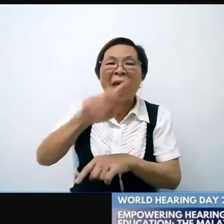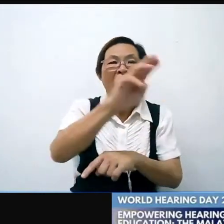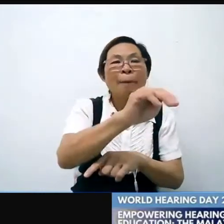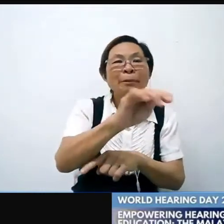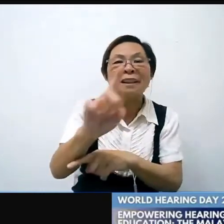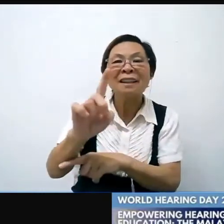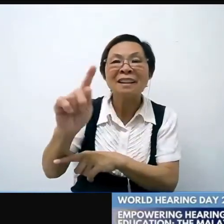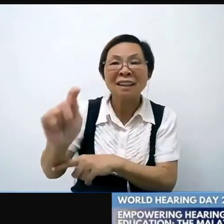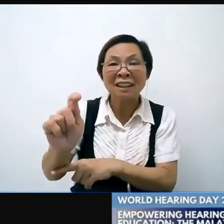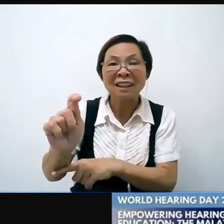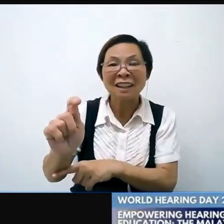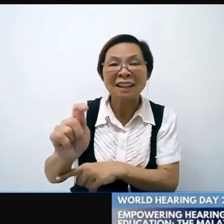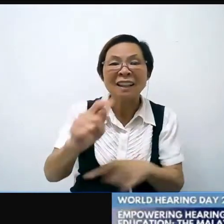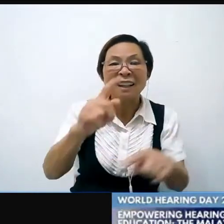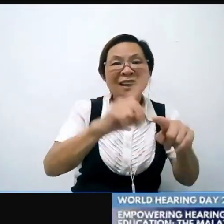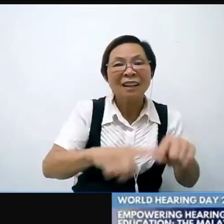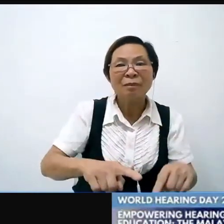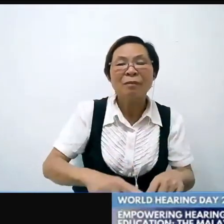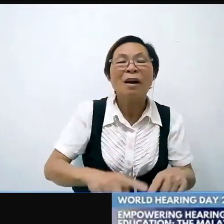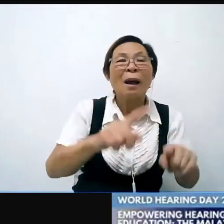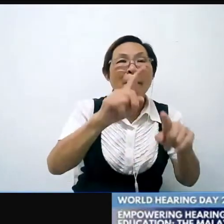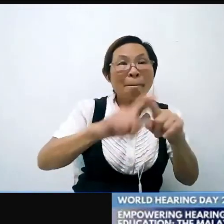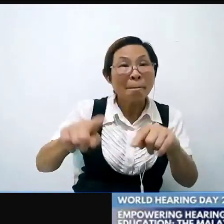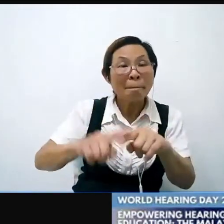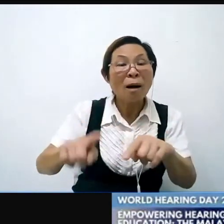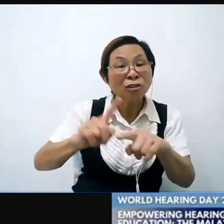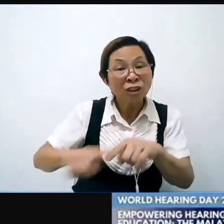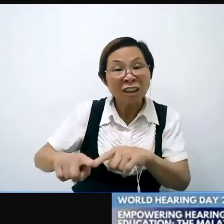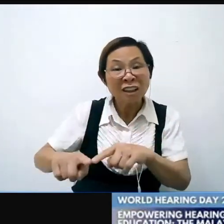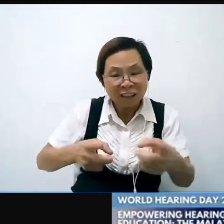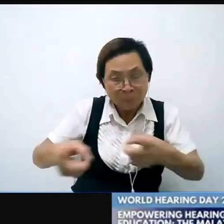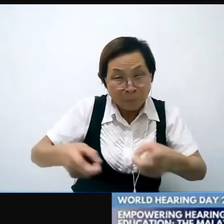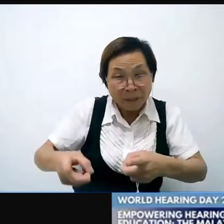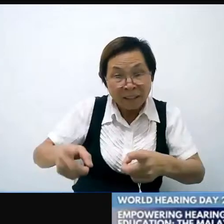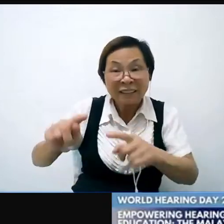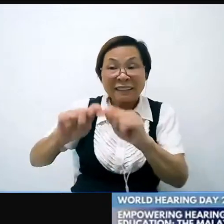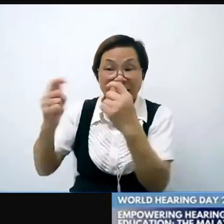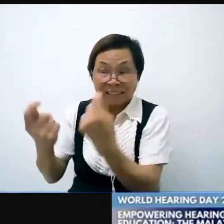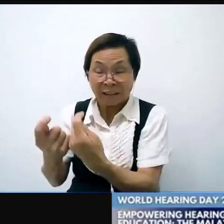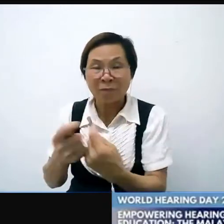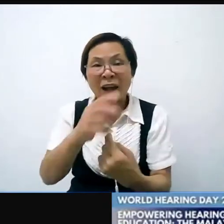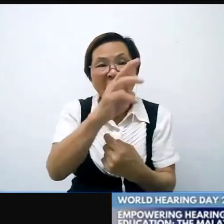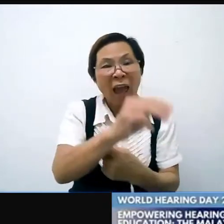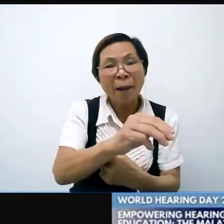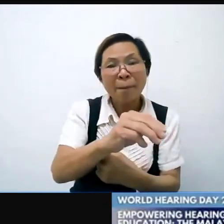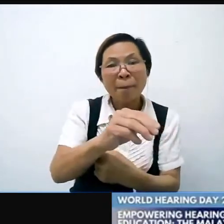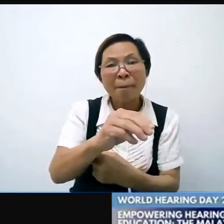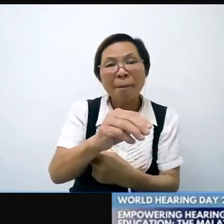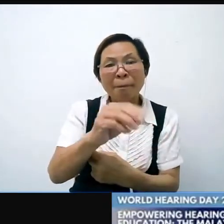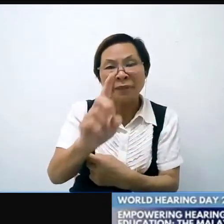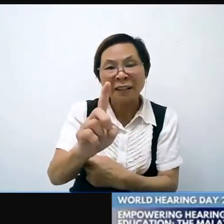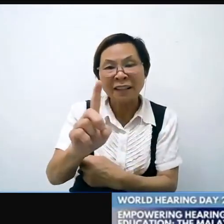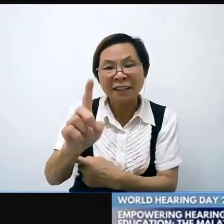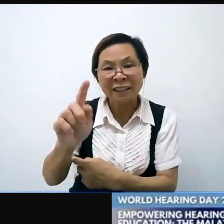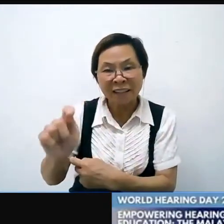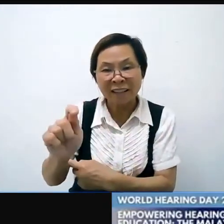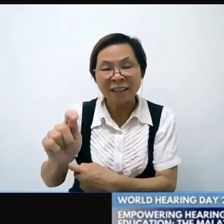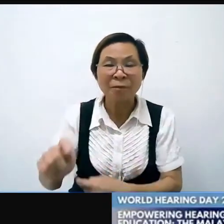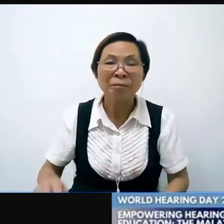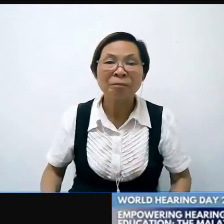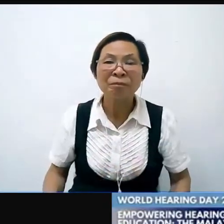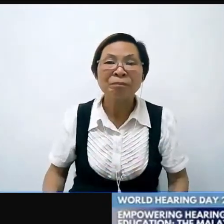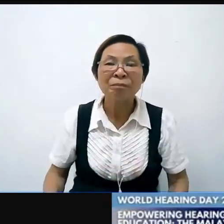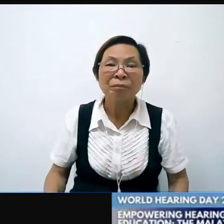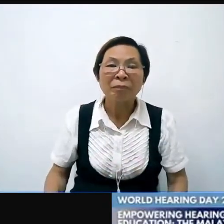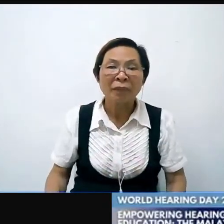multidisciplinary approach lah, or multidisciplinary team. So in Malaysia, I know that Fatehah is from 3PK, 3PK.